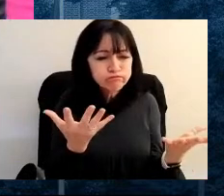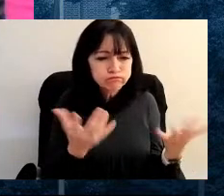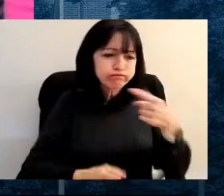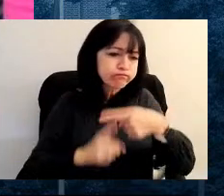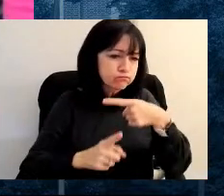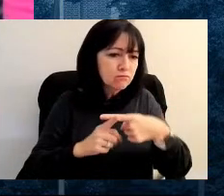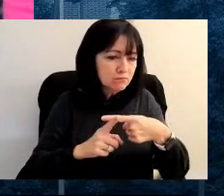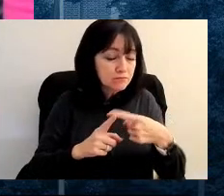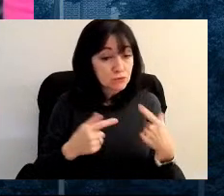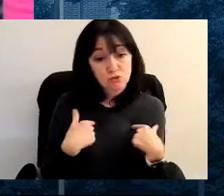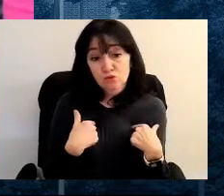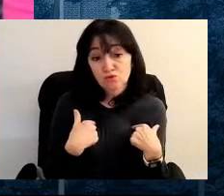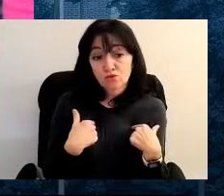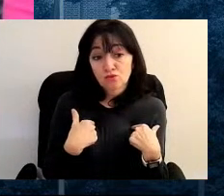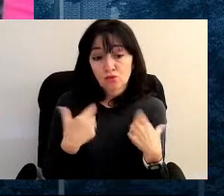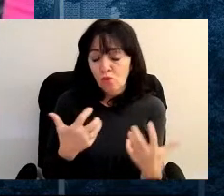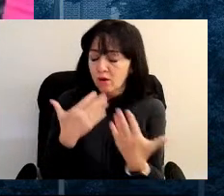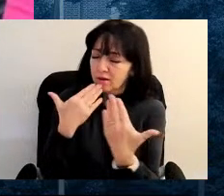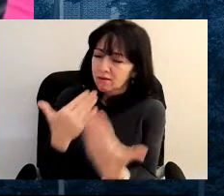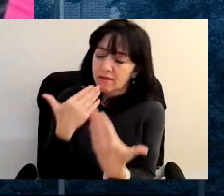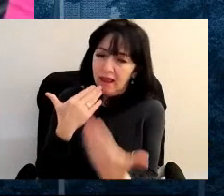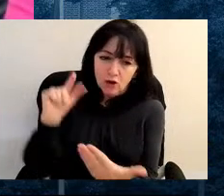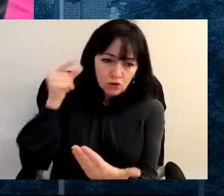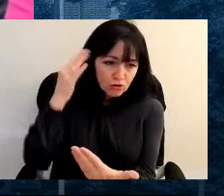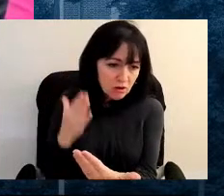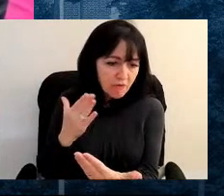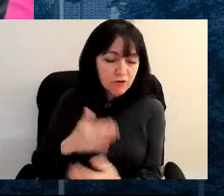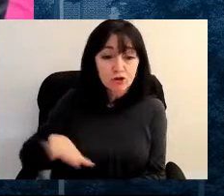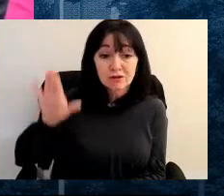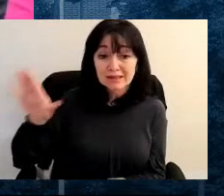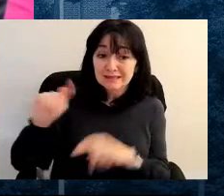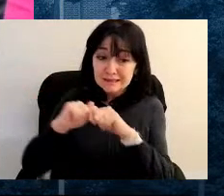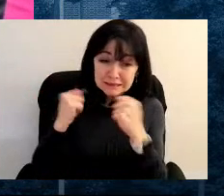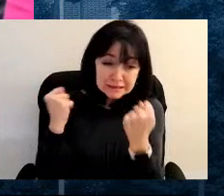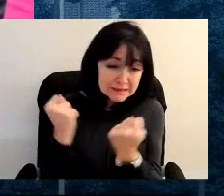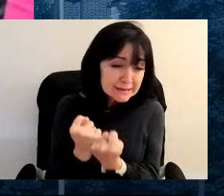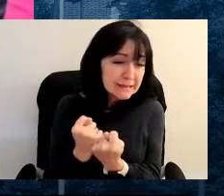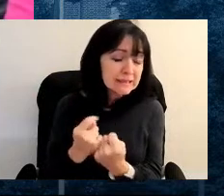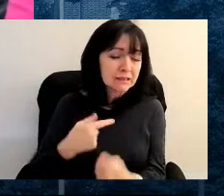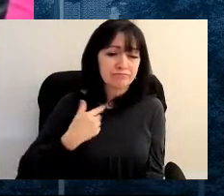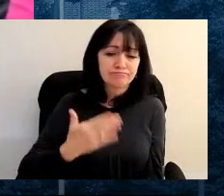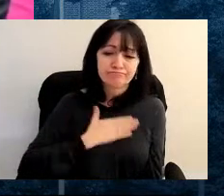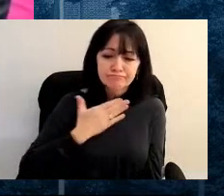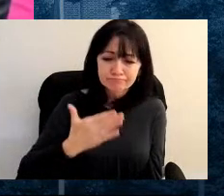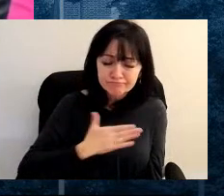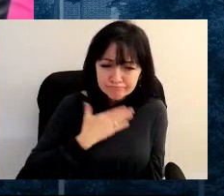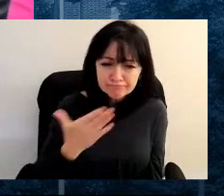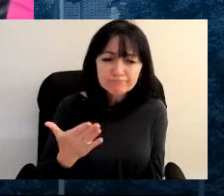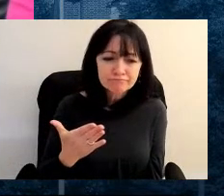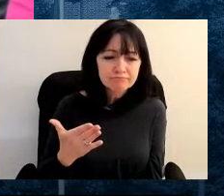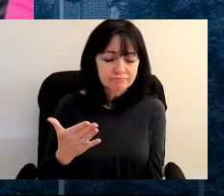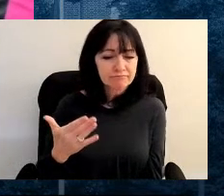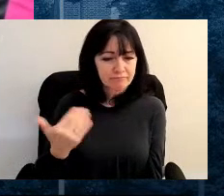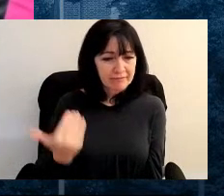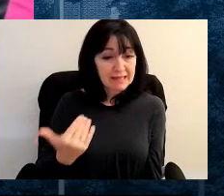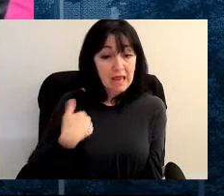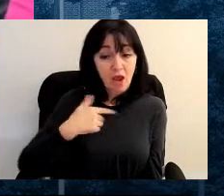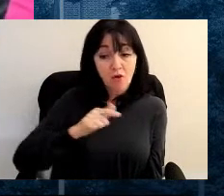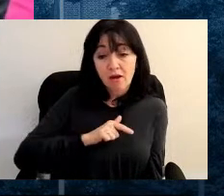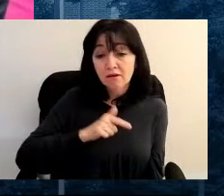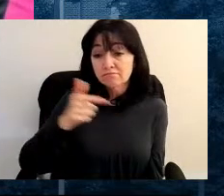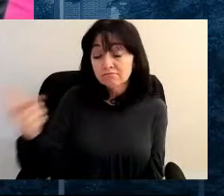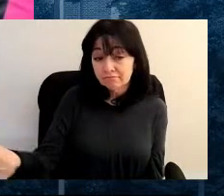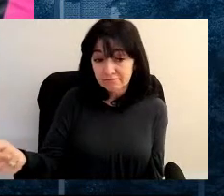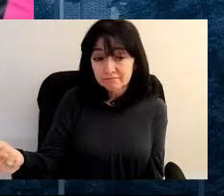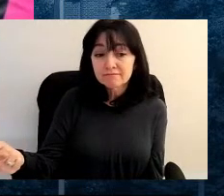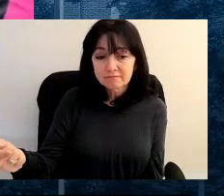and his team and very much look forward to the work ahead with the PEC committee. And I'm going to turn it over next to one